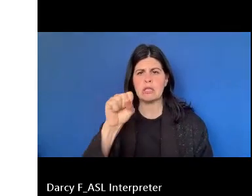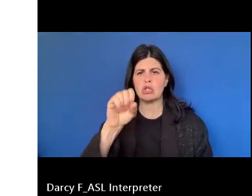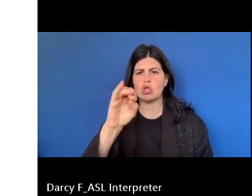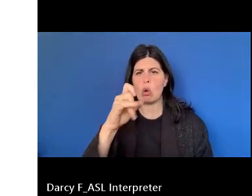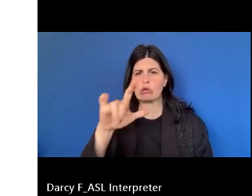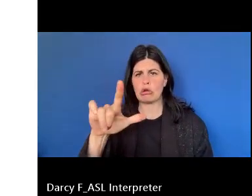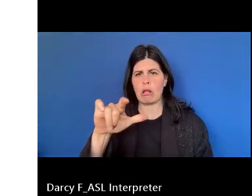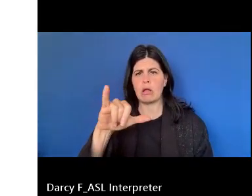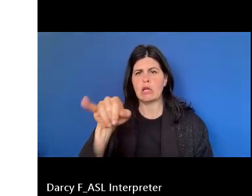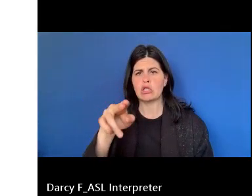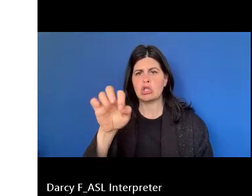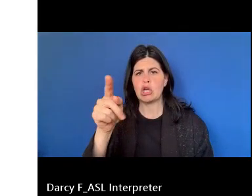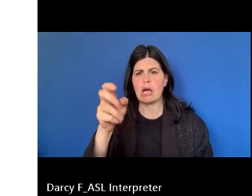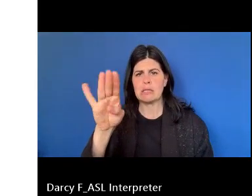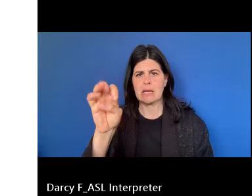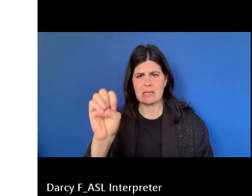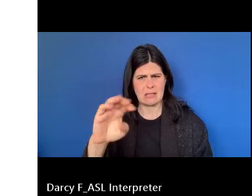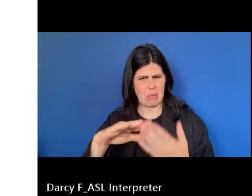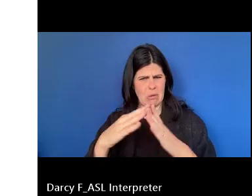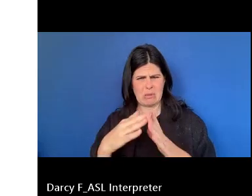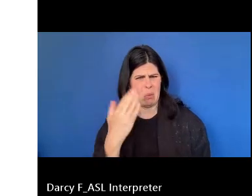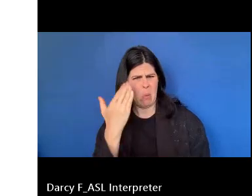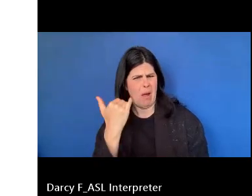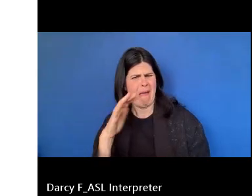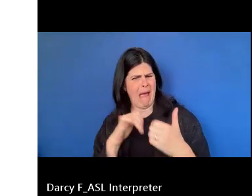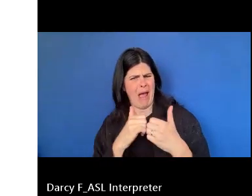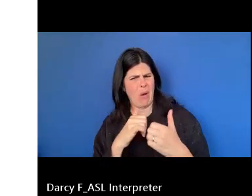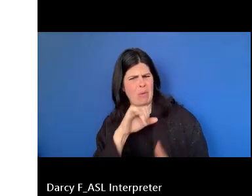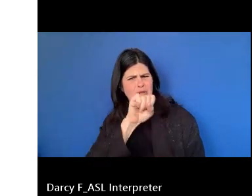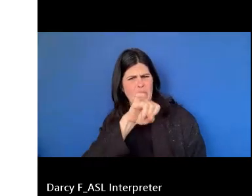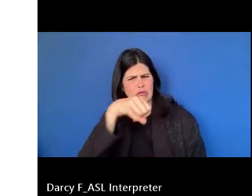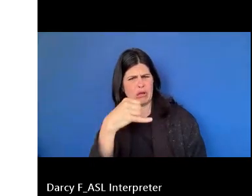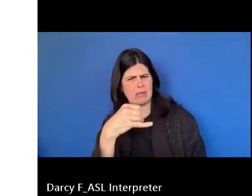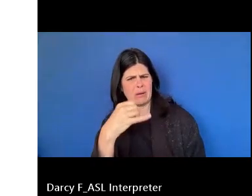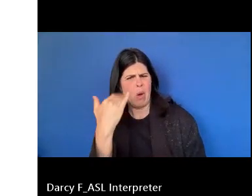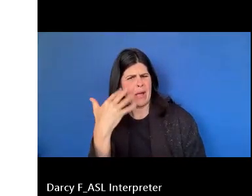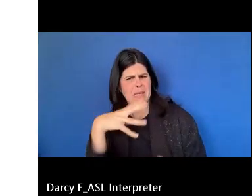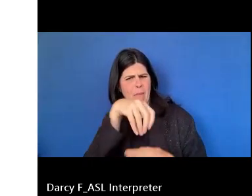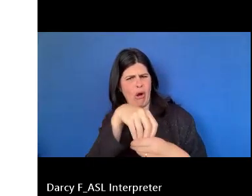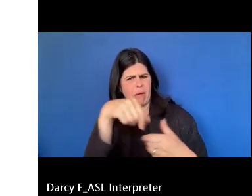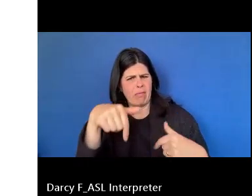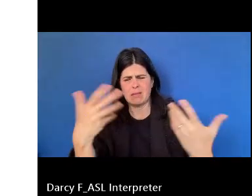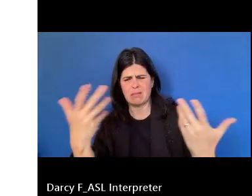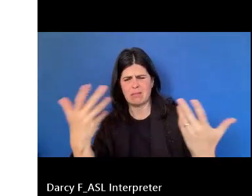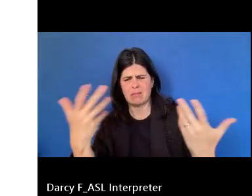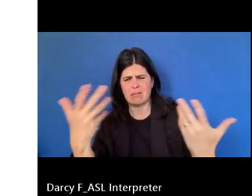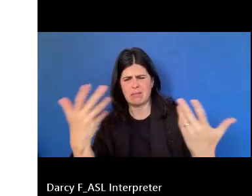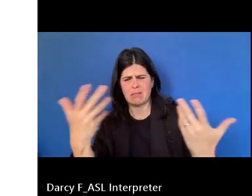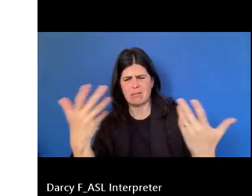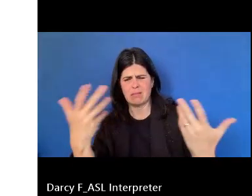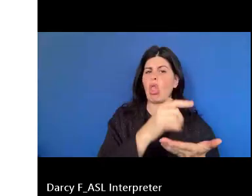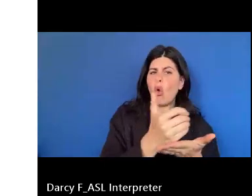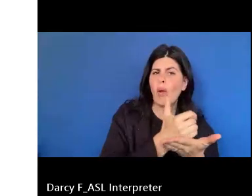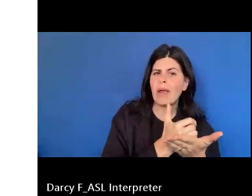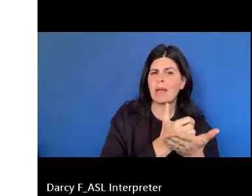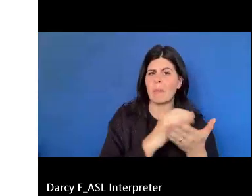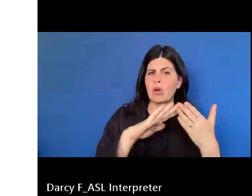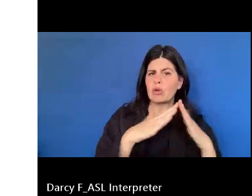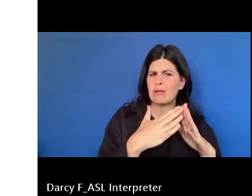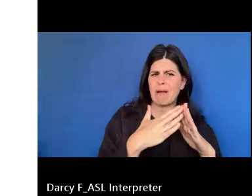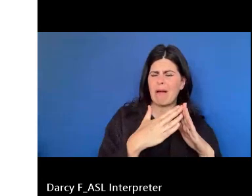I mean, the social justice, I'm kind of wondering where that enters in altogether. And the other thing is that low income communities are the least